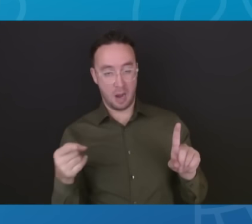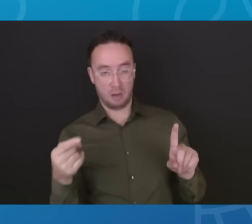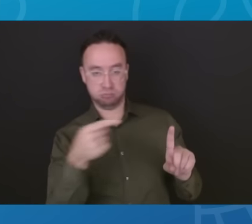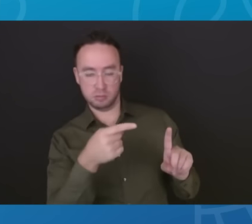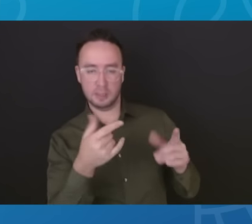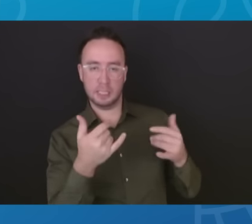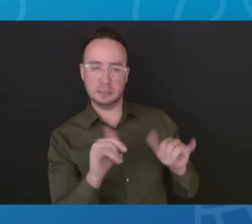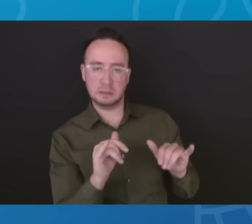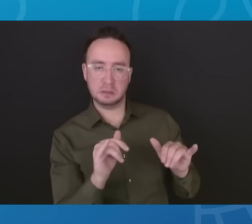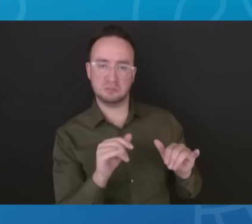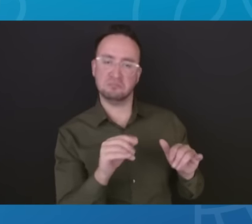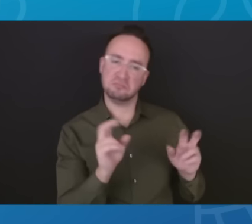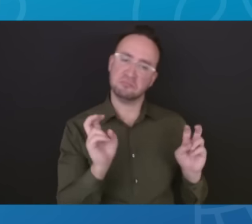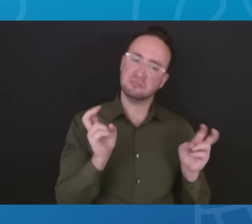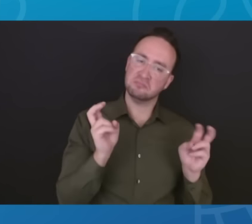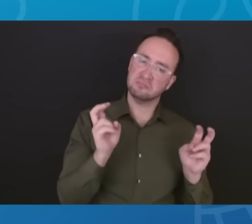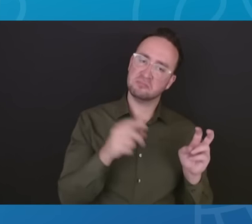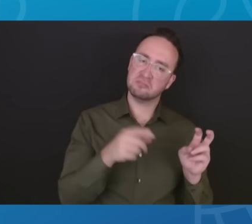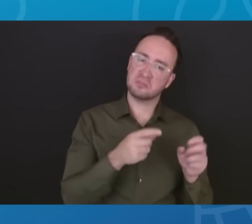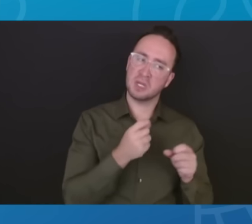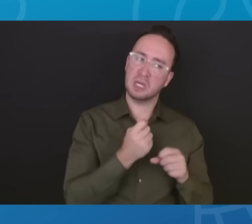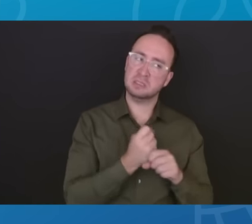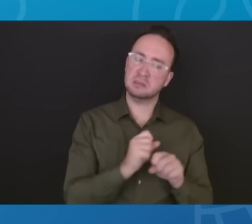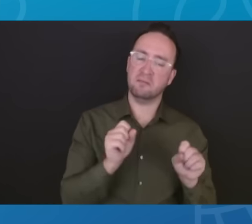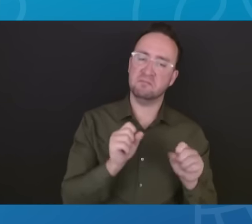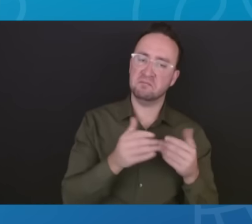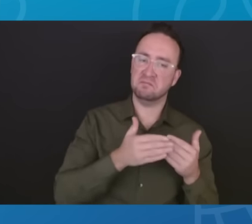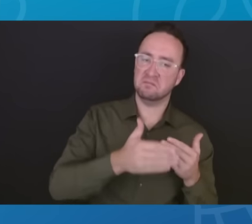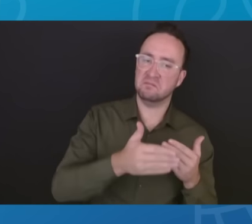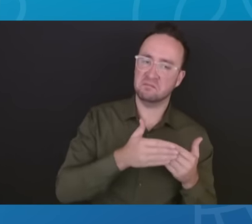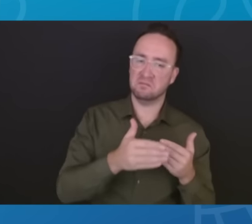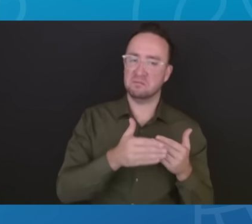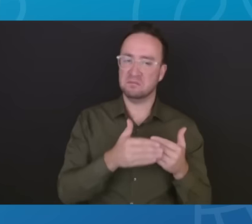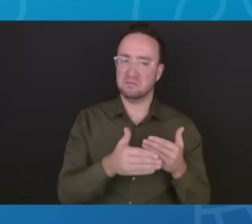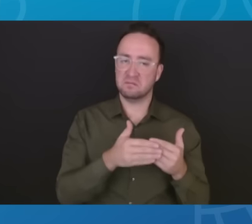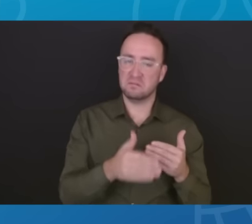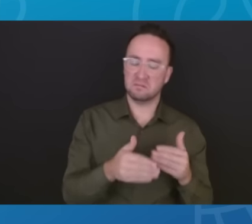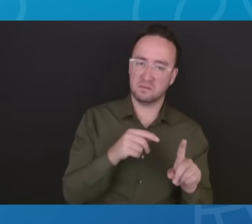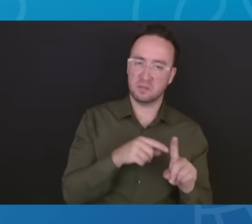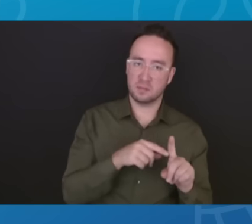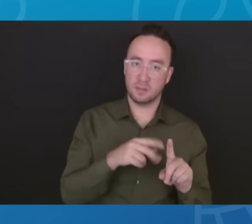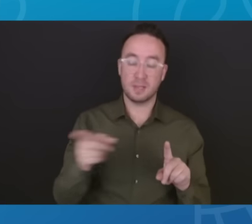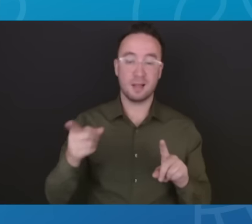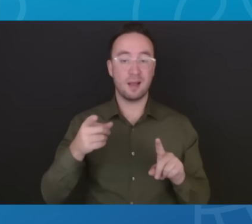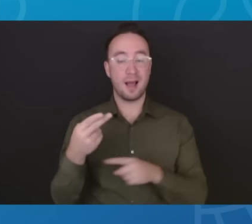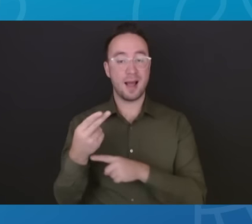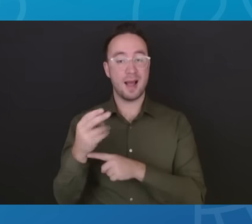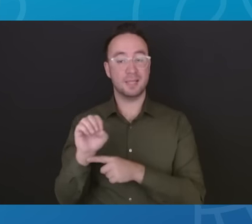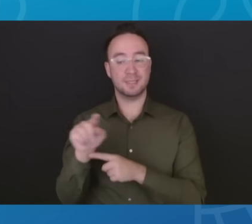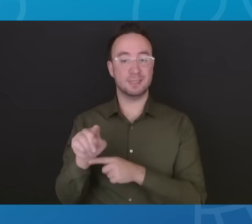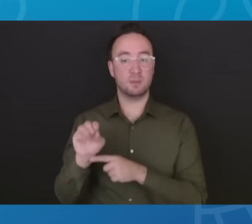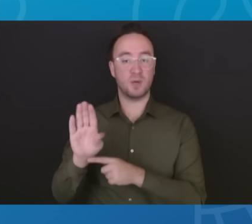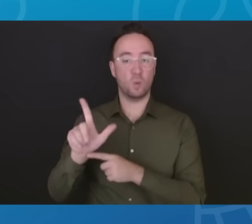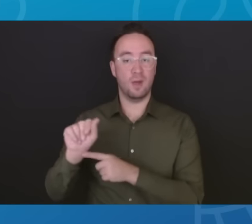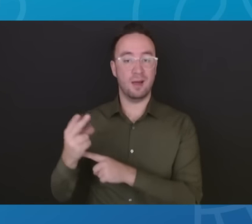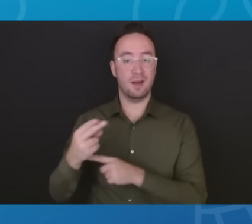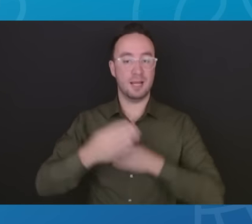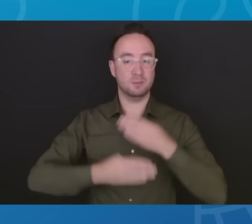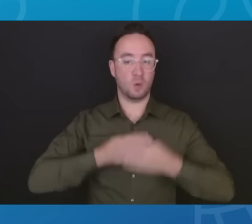term. When it comes to the threat faced by Hezbollah, you have seen Israel degrade Hezbollah's